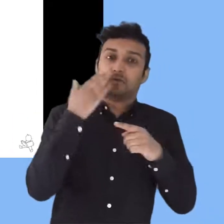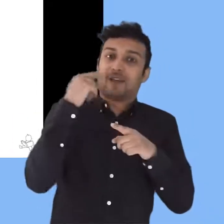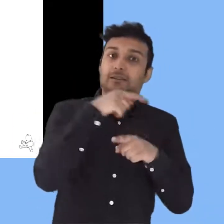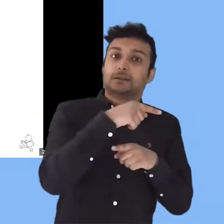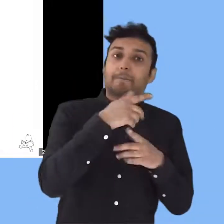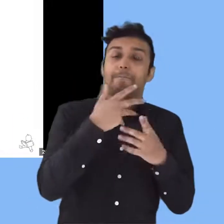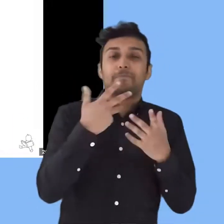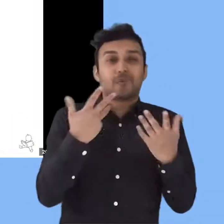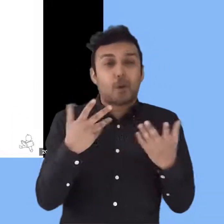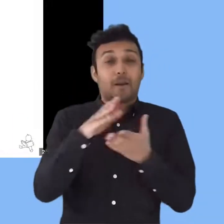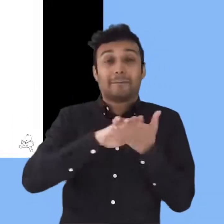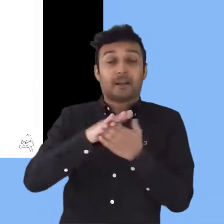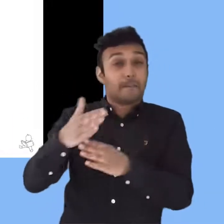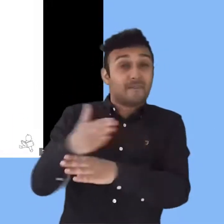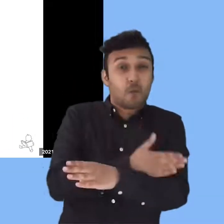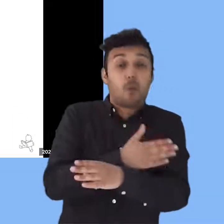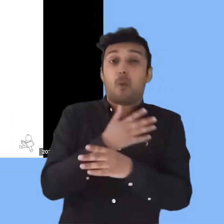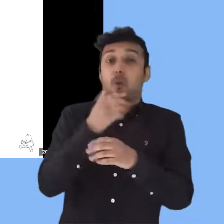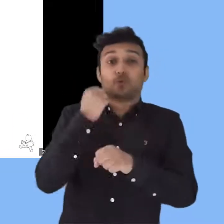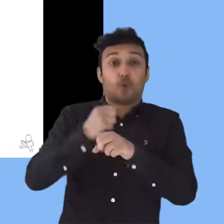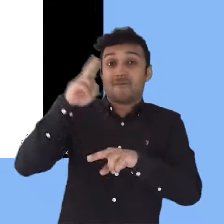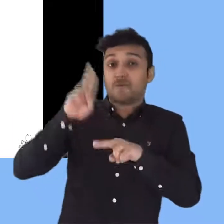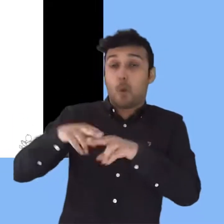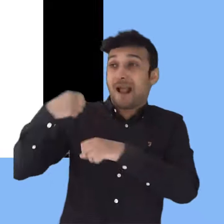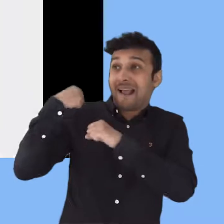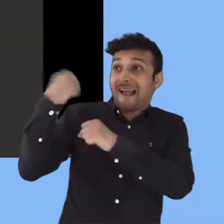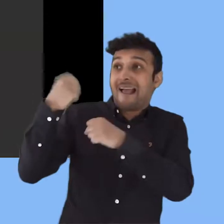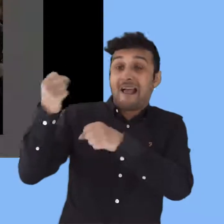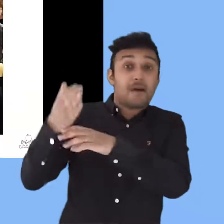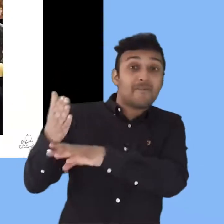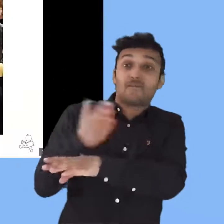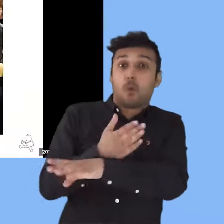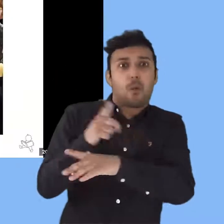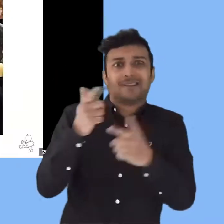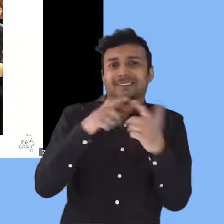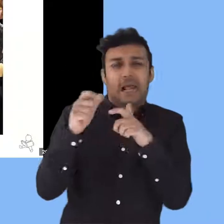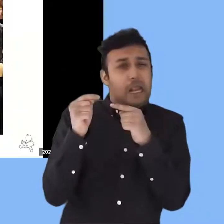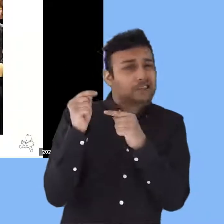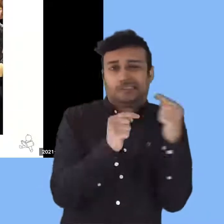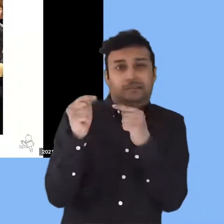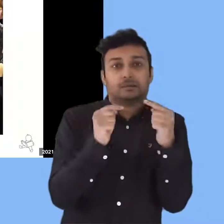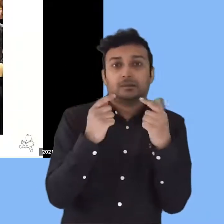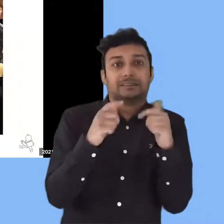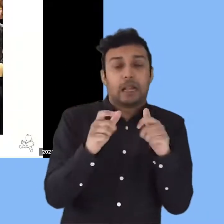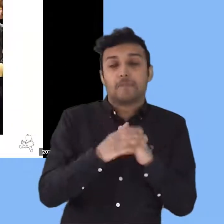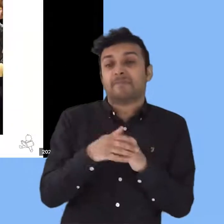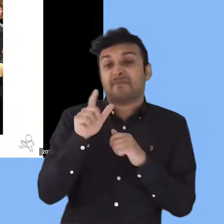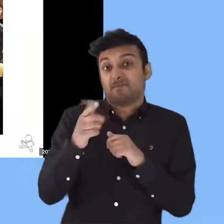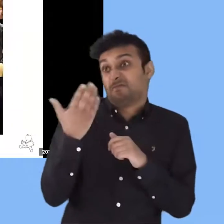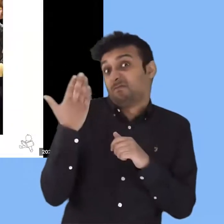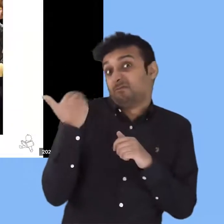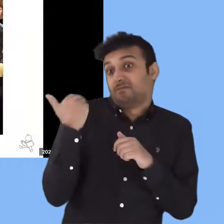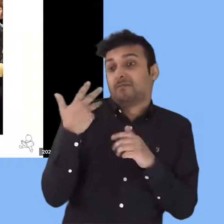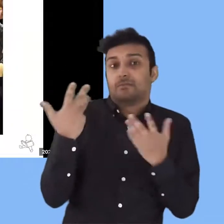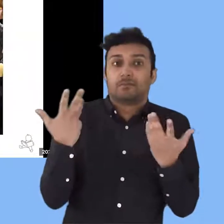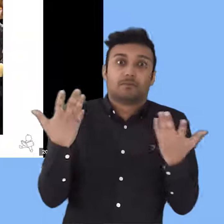climate, even before the George Floyd protests. Of course, where we are today with the Black Lives Matter movement, this is something